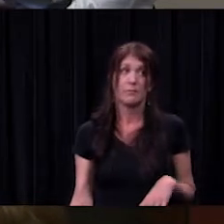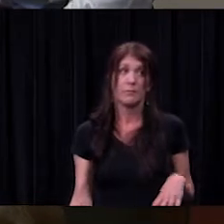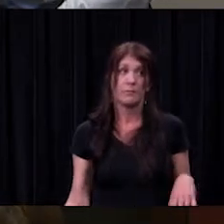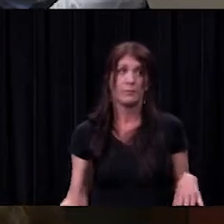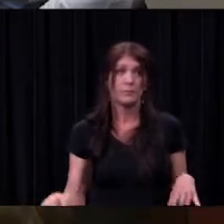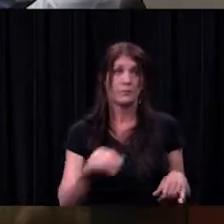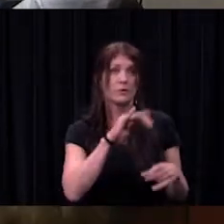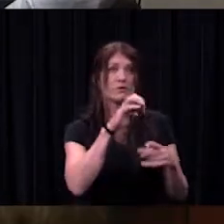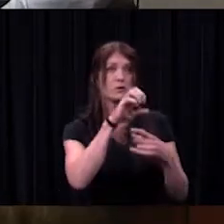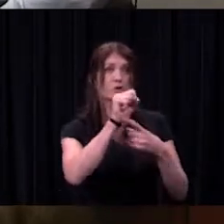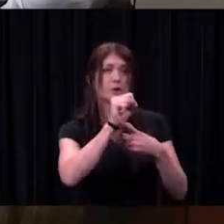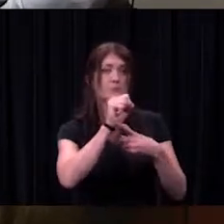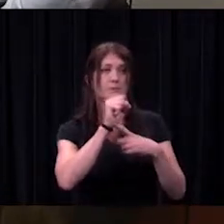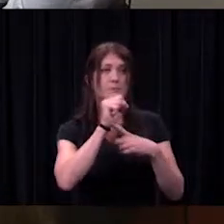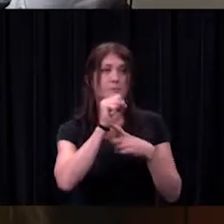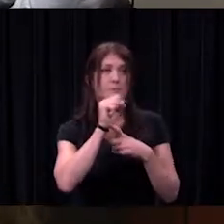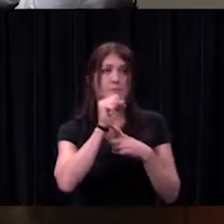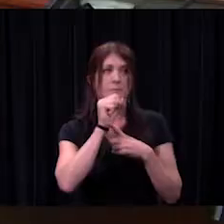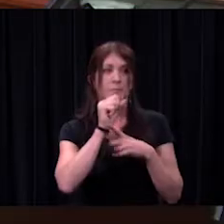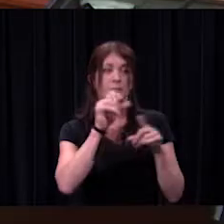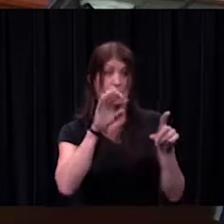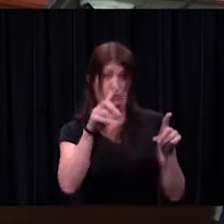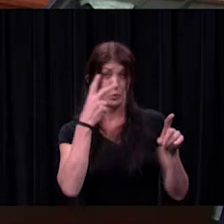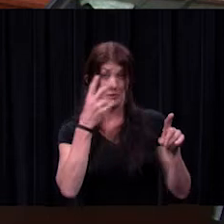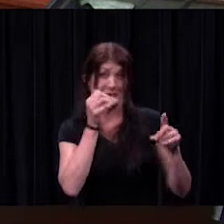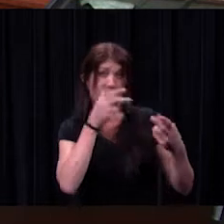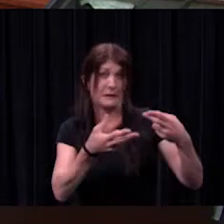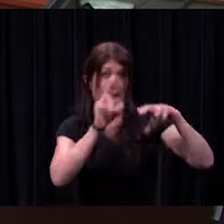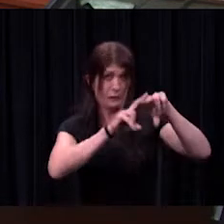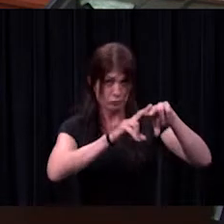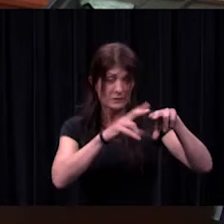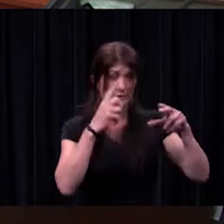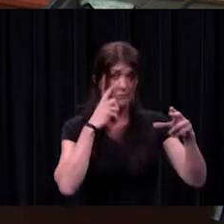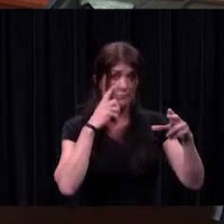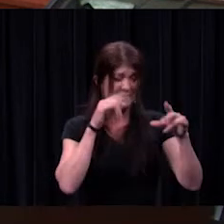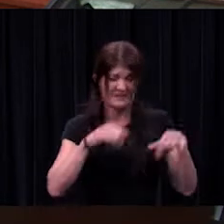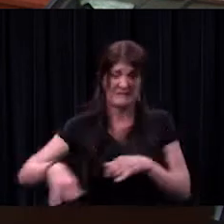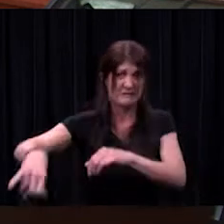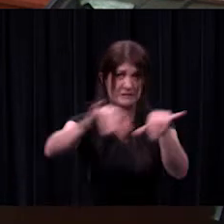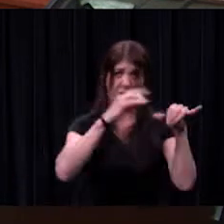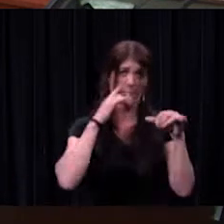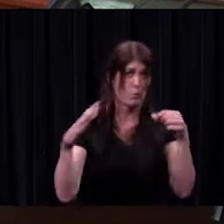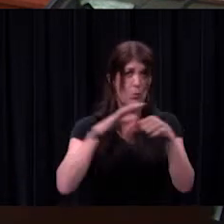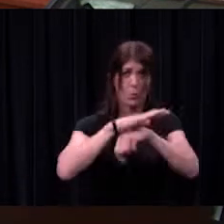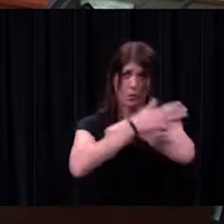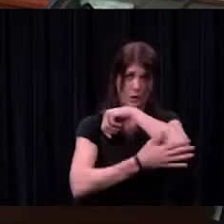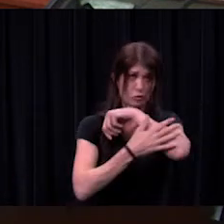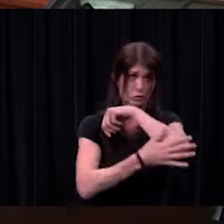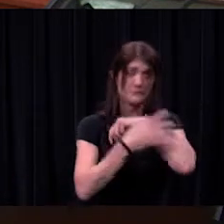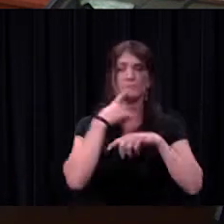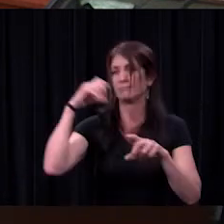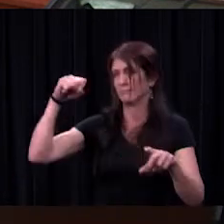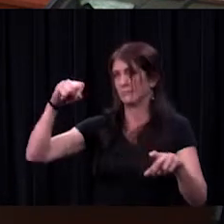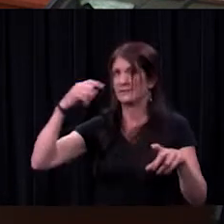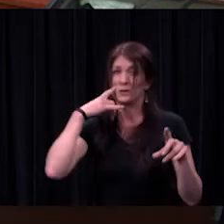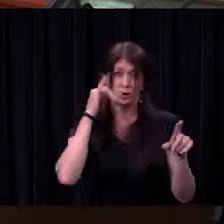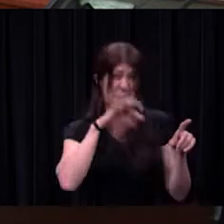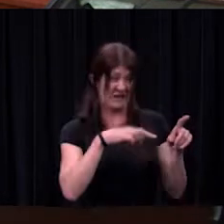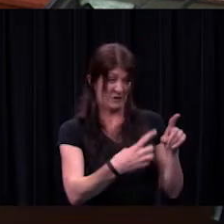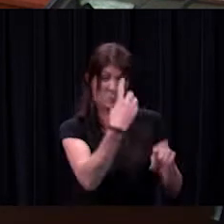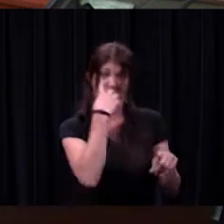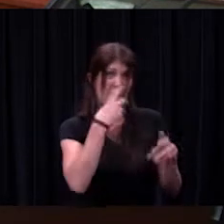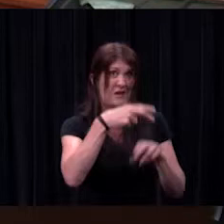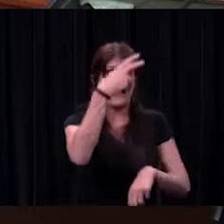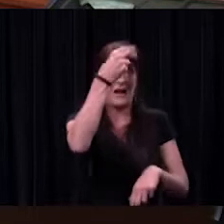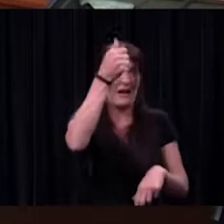James? So Ed, I'm assuming you're seeing these increases across the country then. Absolutely. And again, this is probably one of the highest increases we've had